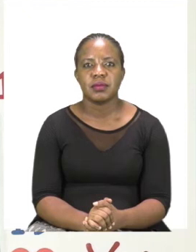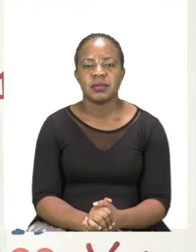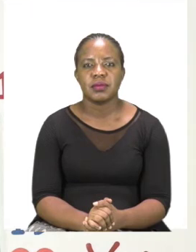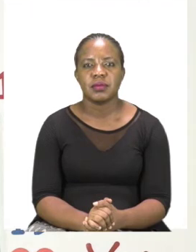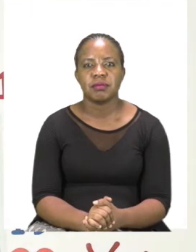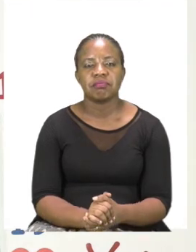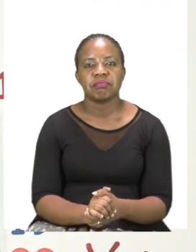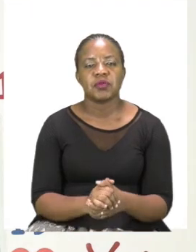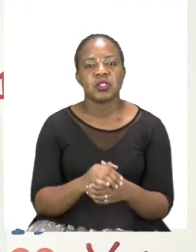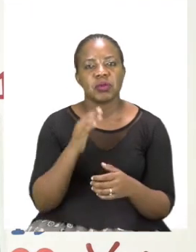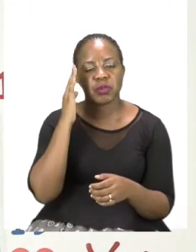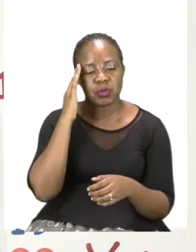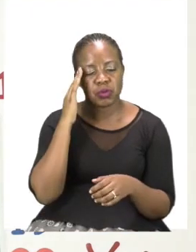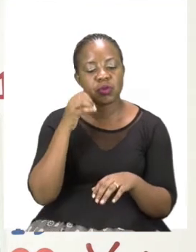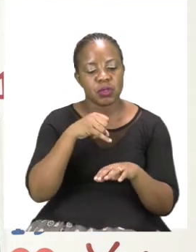reads